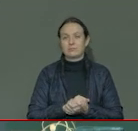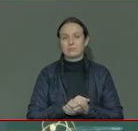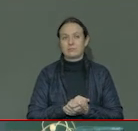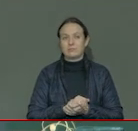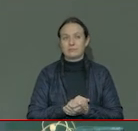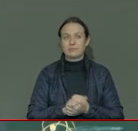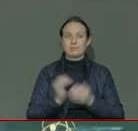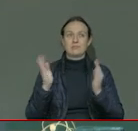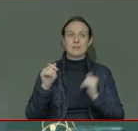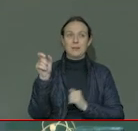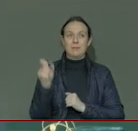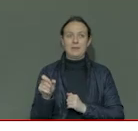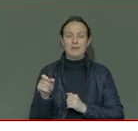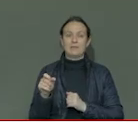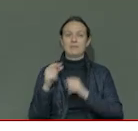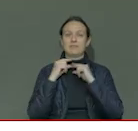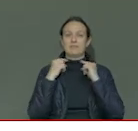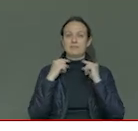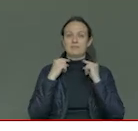Then you have Father Martin.